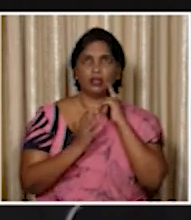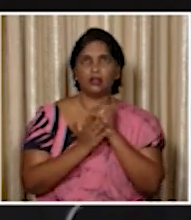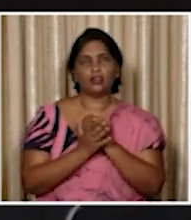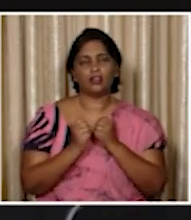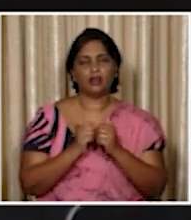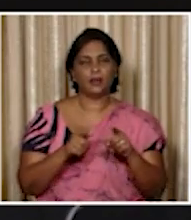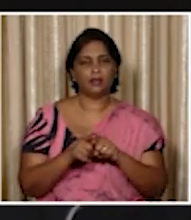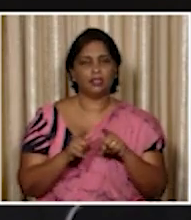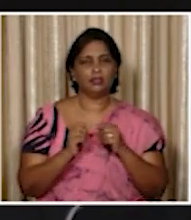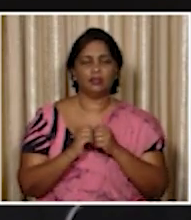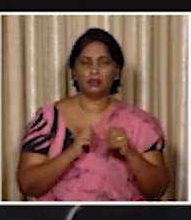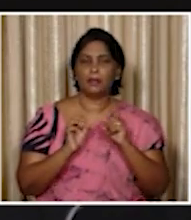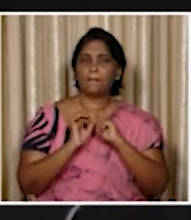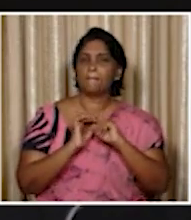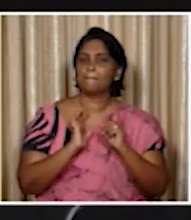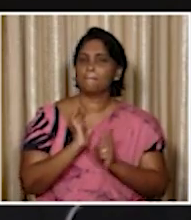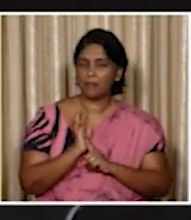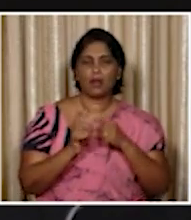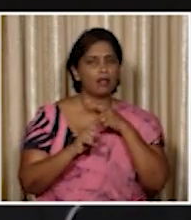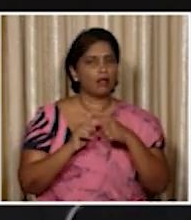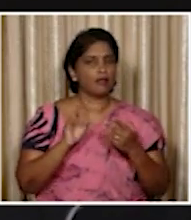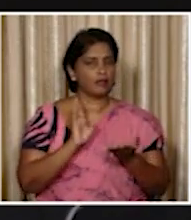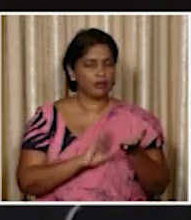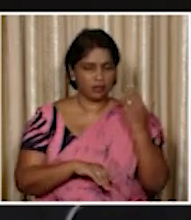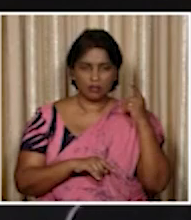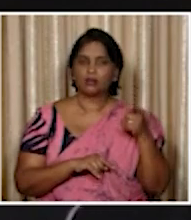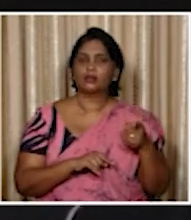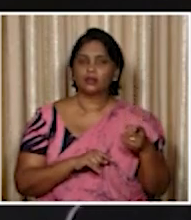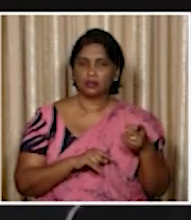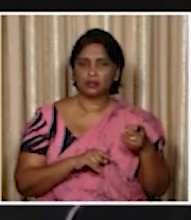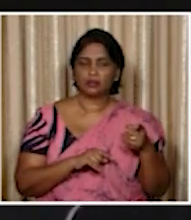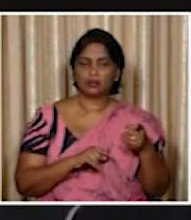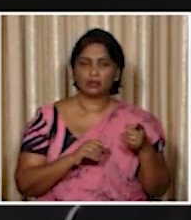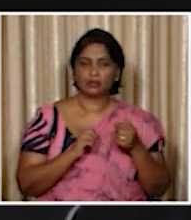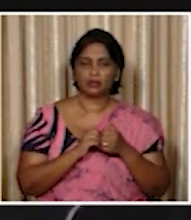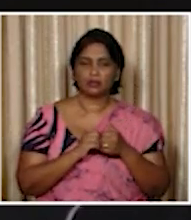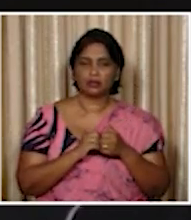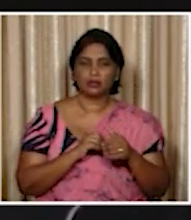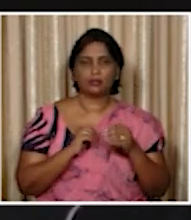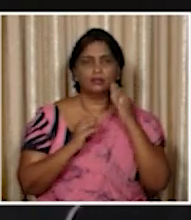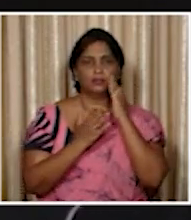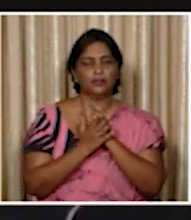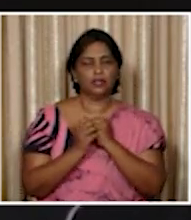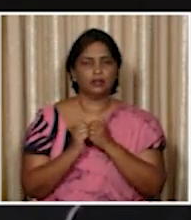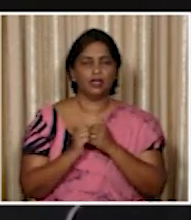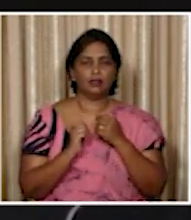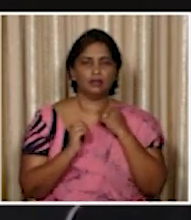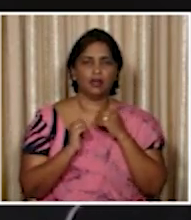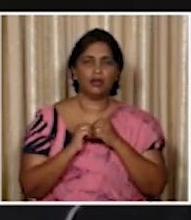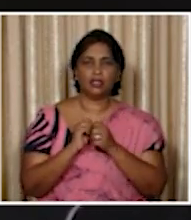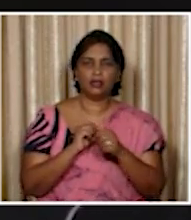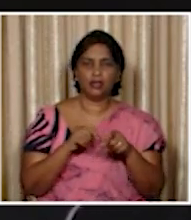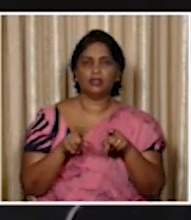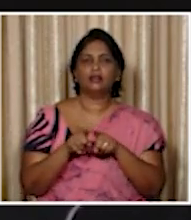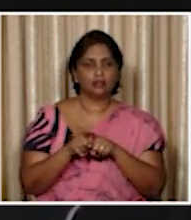either for a two-third vote or for a referendum, unless otherwise amended according to its own directions. And that is where the